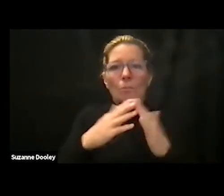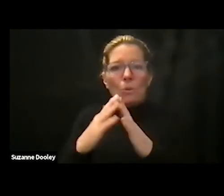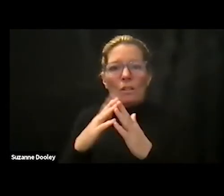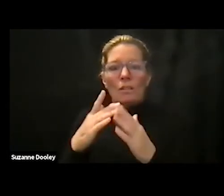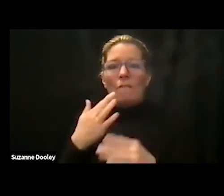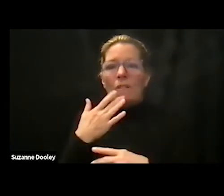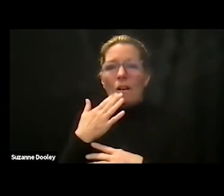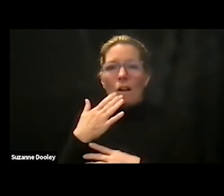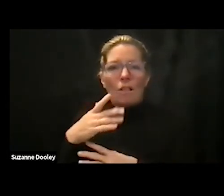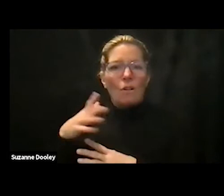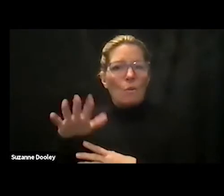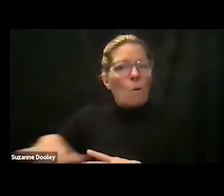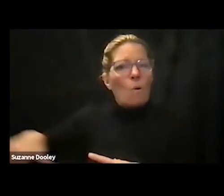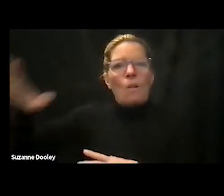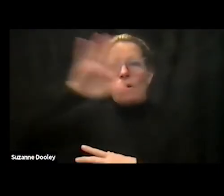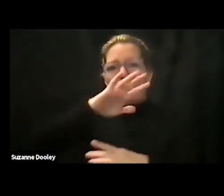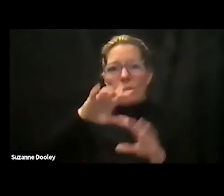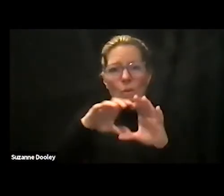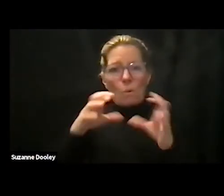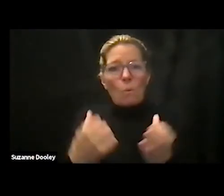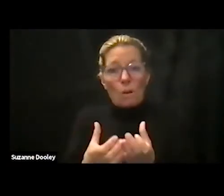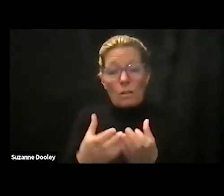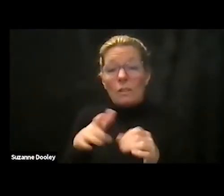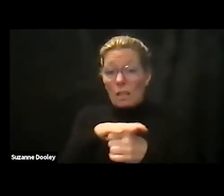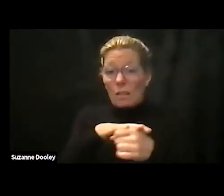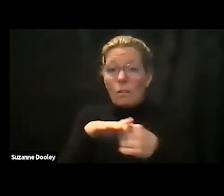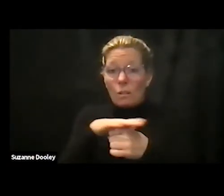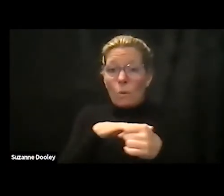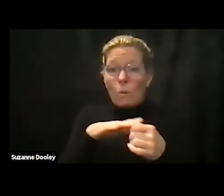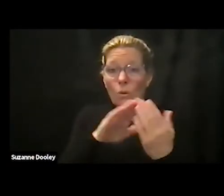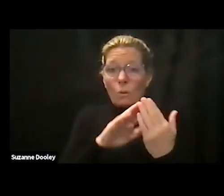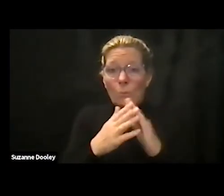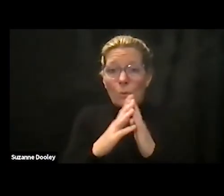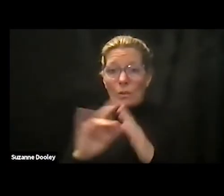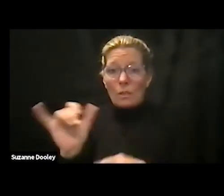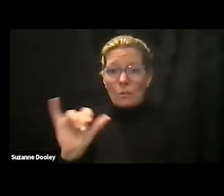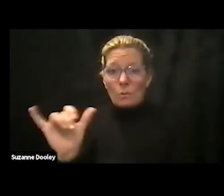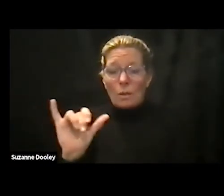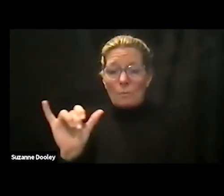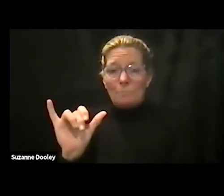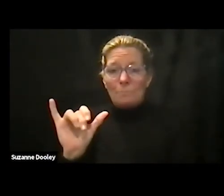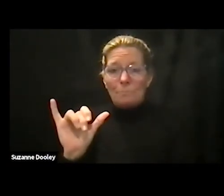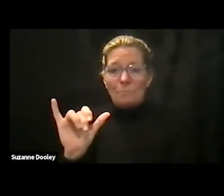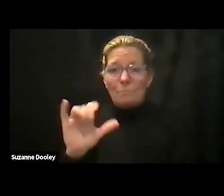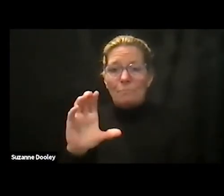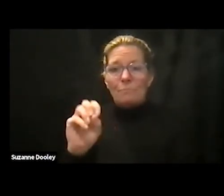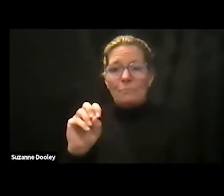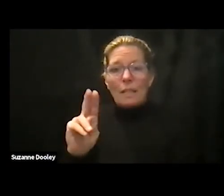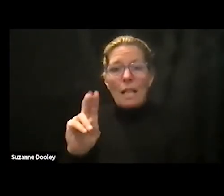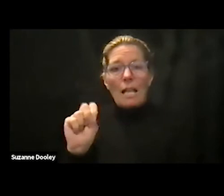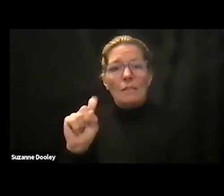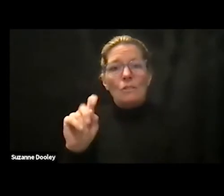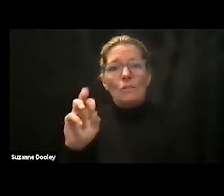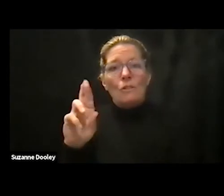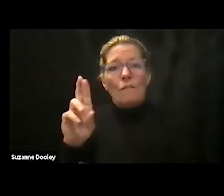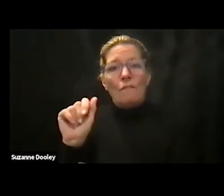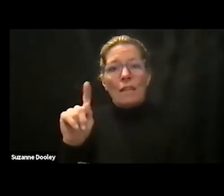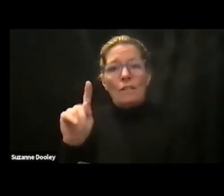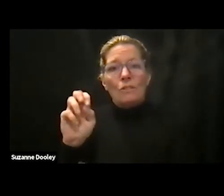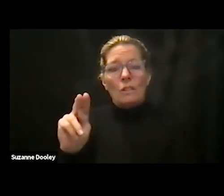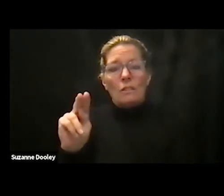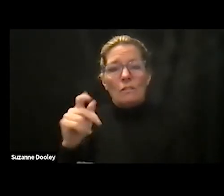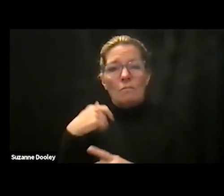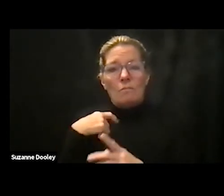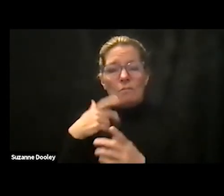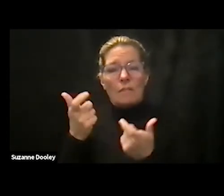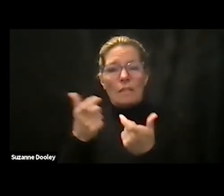the world, and in local communities. And conservation at large really centers a narrative